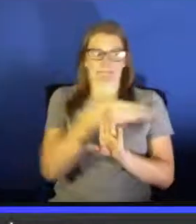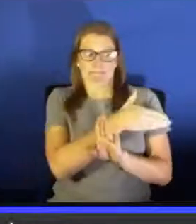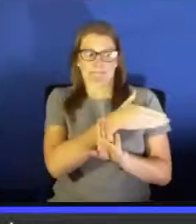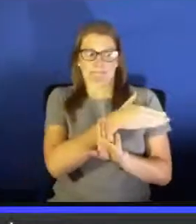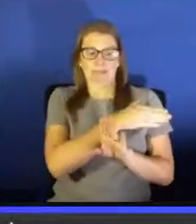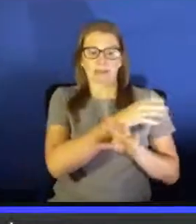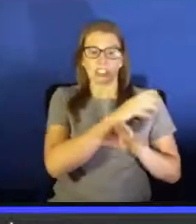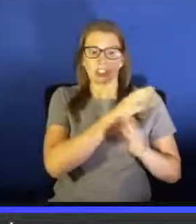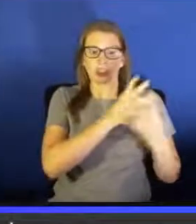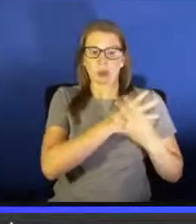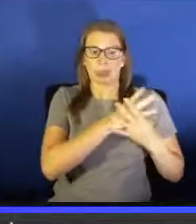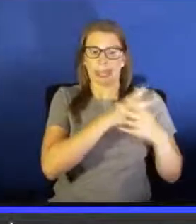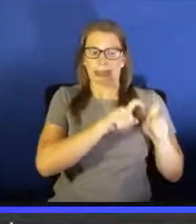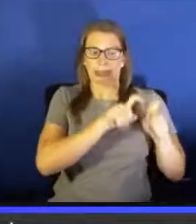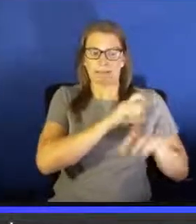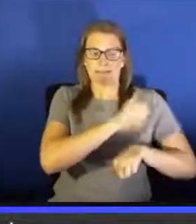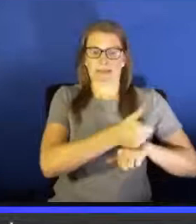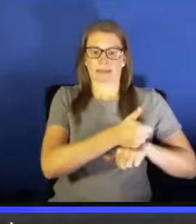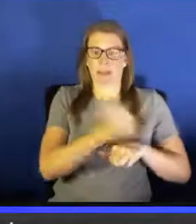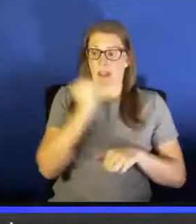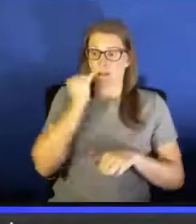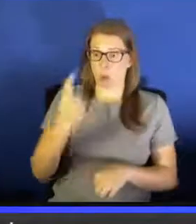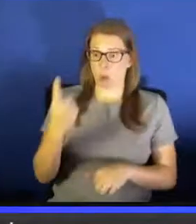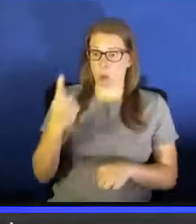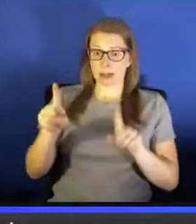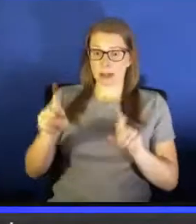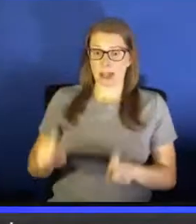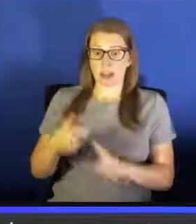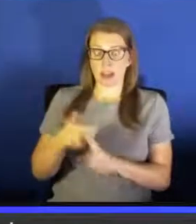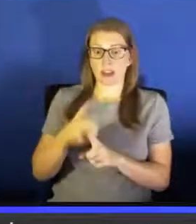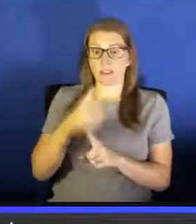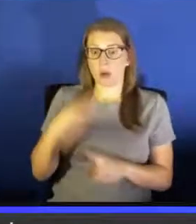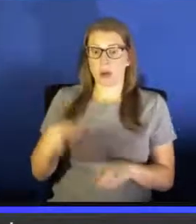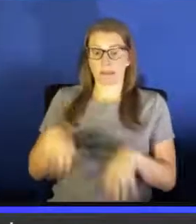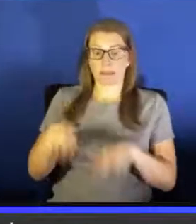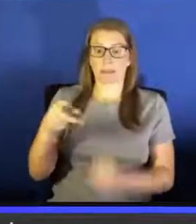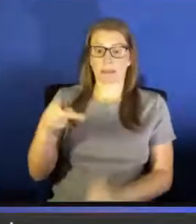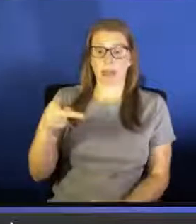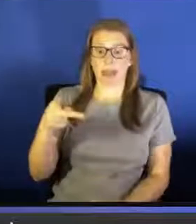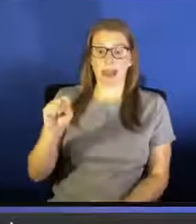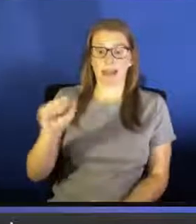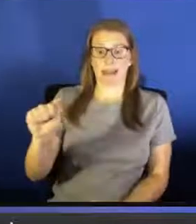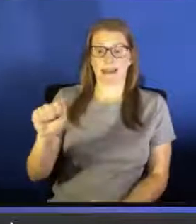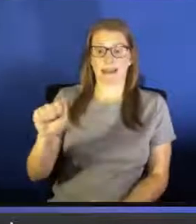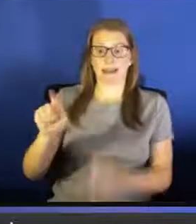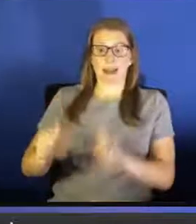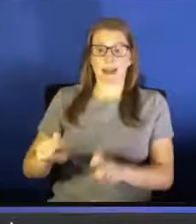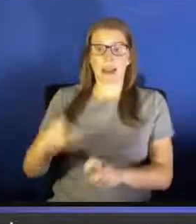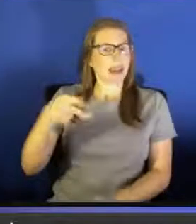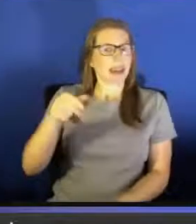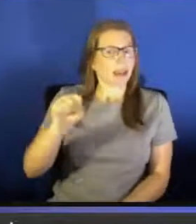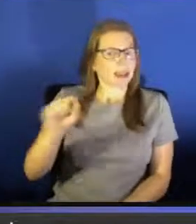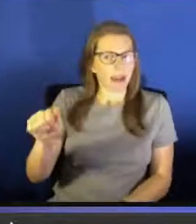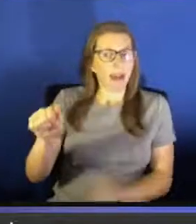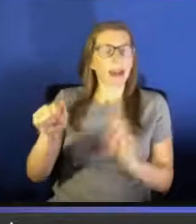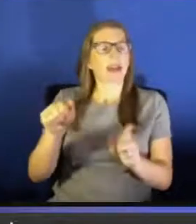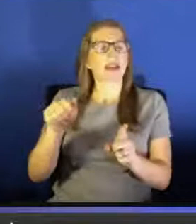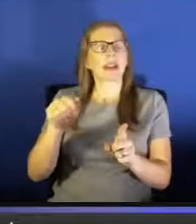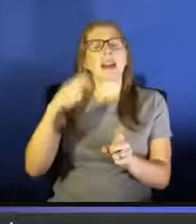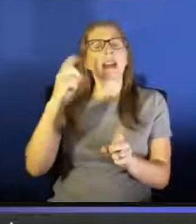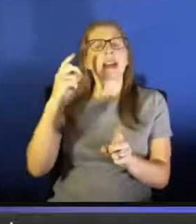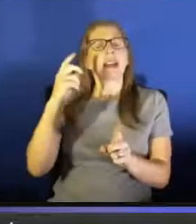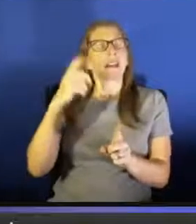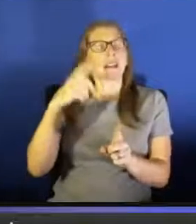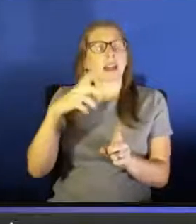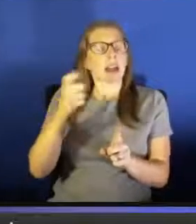to choose one test to do, you would get a PSA test. I want to talk about Right. PSA, and I want to hear from everyone, but tell us why that's such an important part